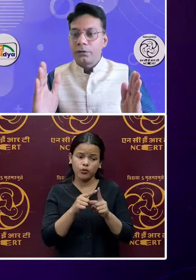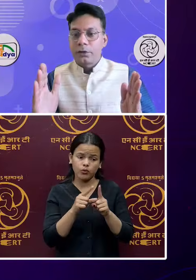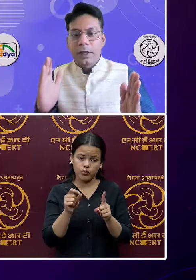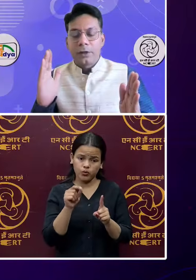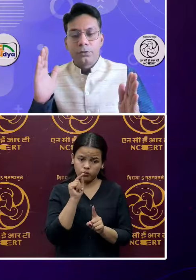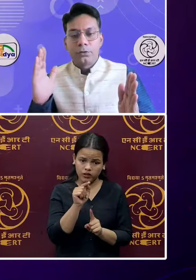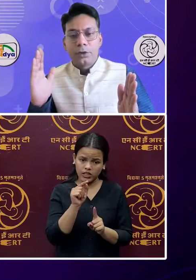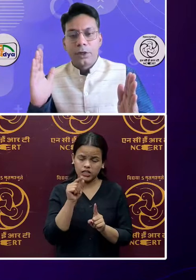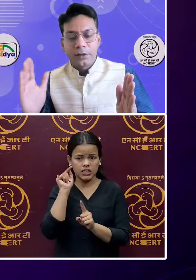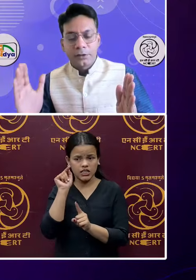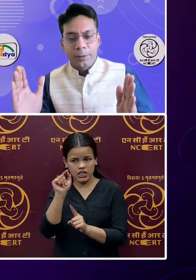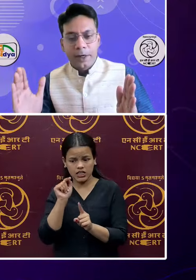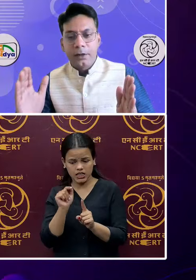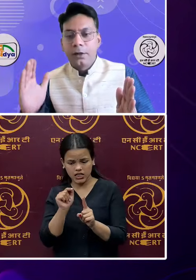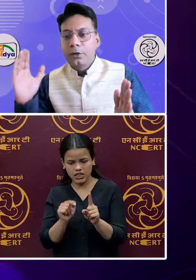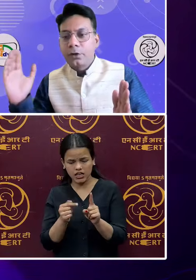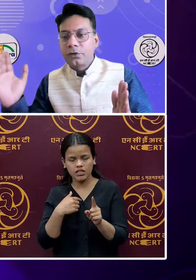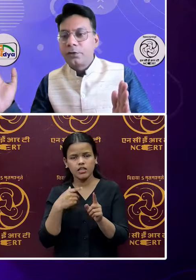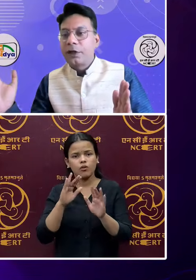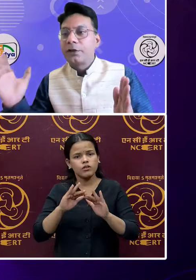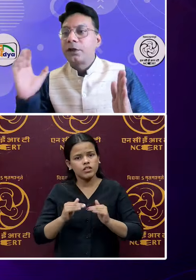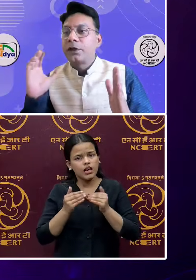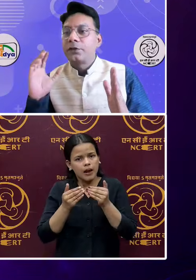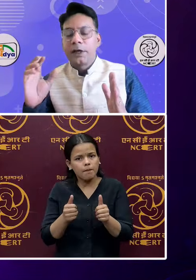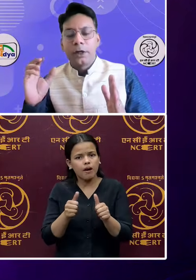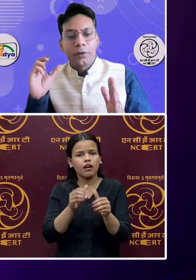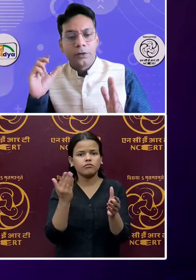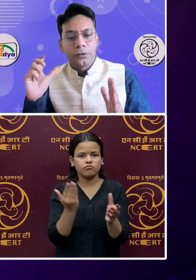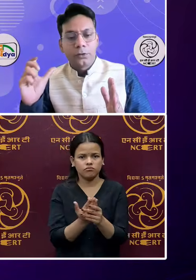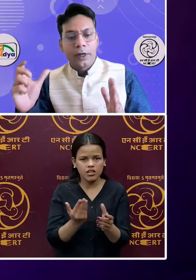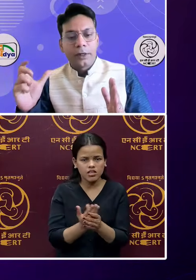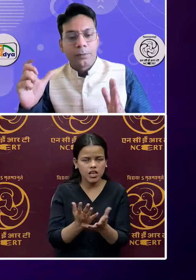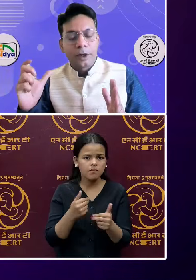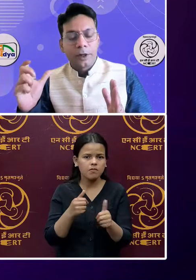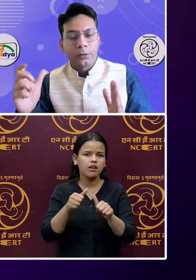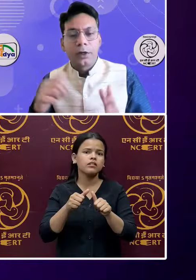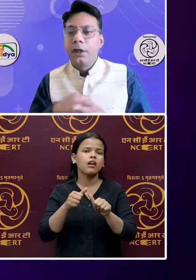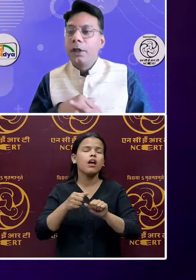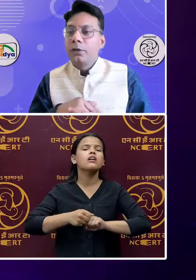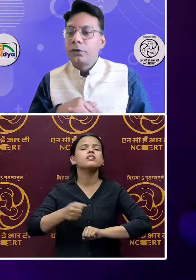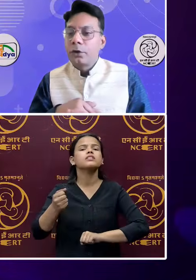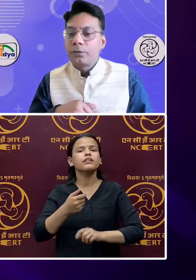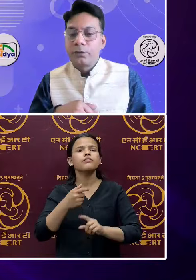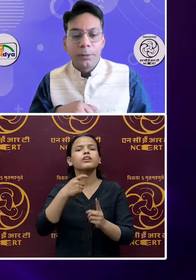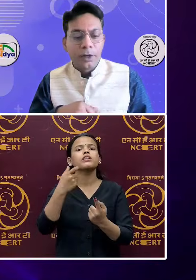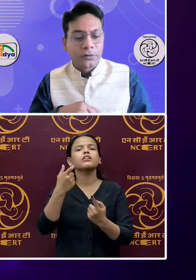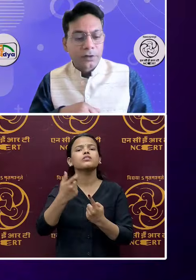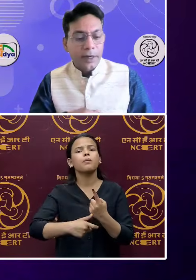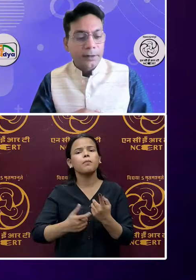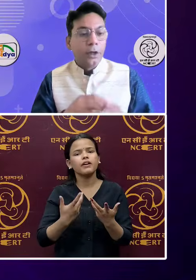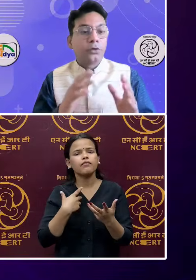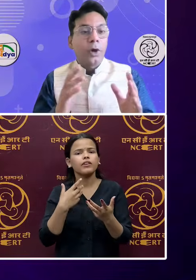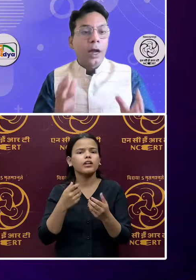do this, then you do the assessment, your certification is ready once you get a particular sort of numbers, correct? So